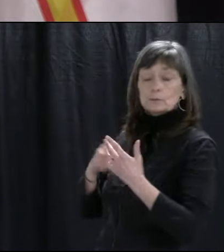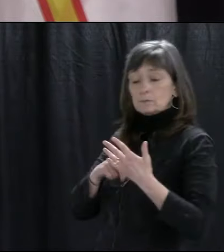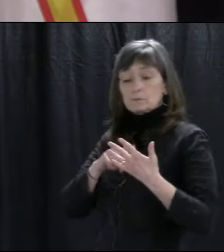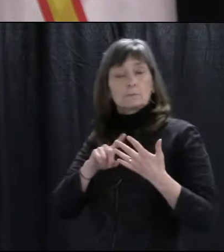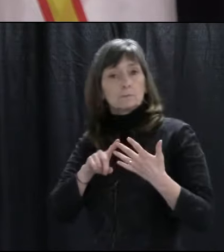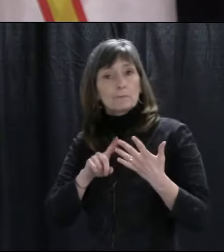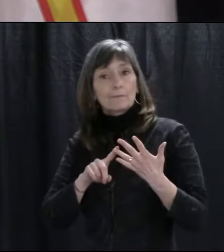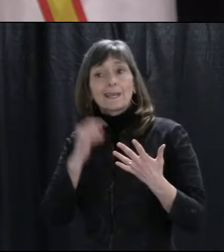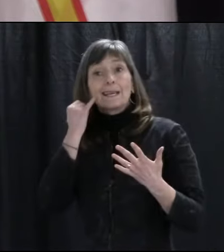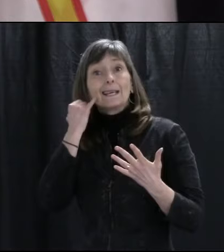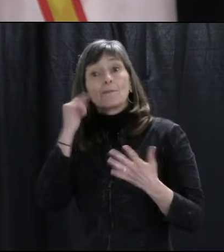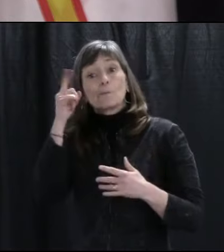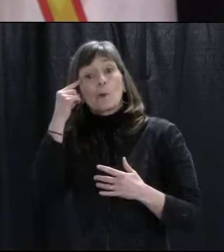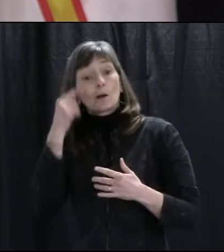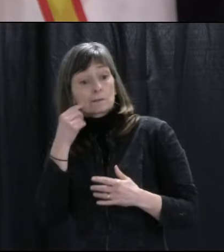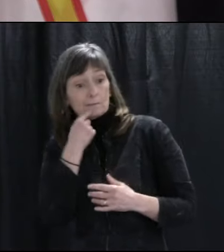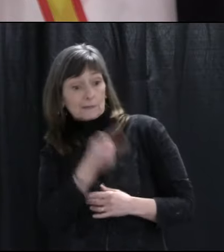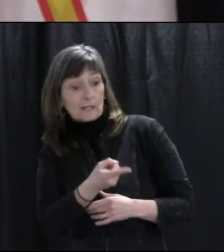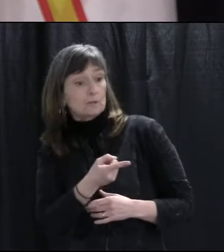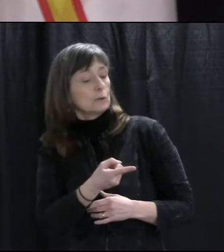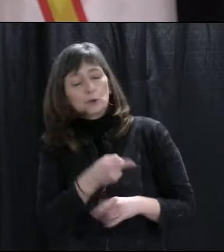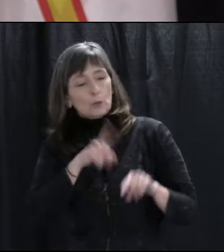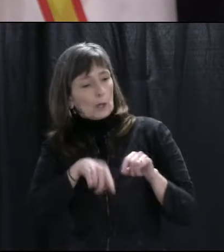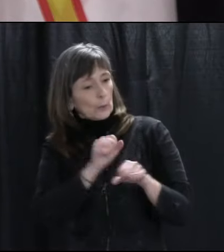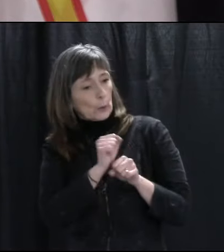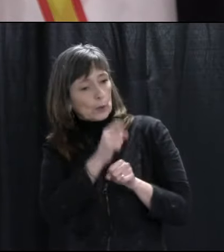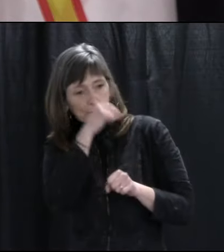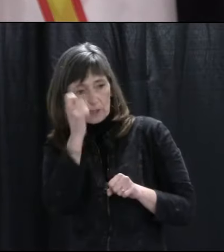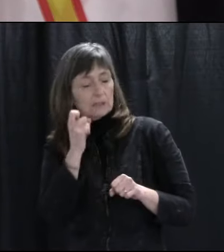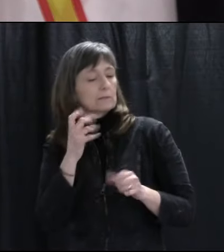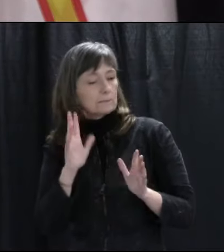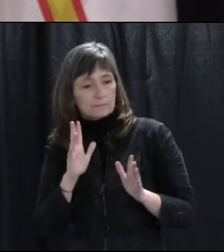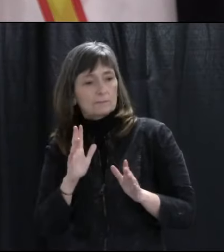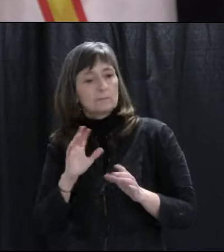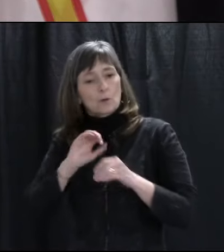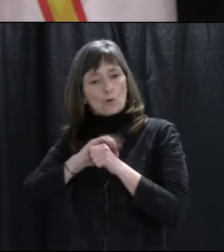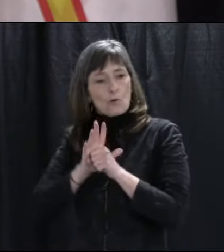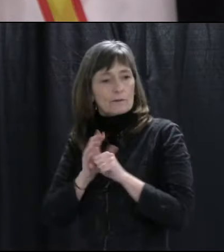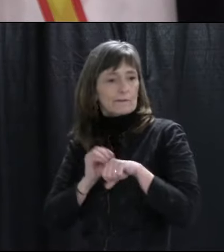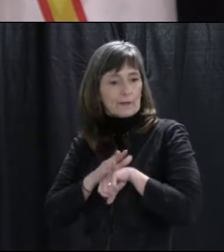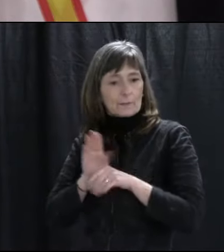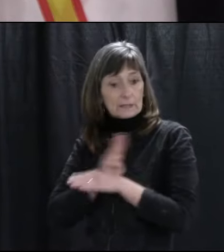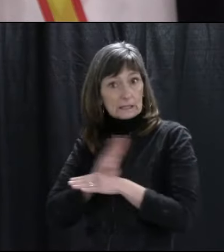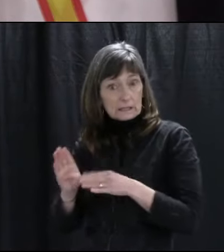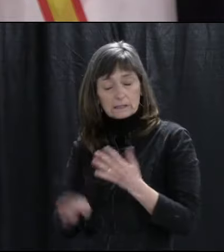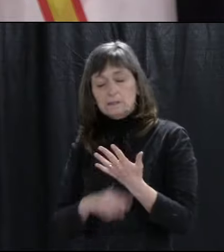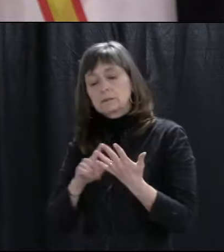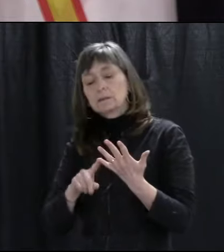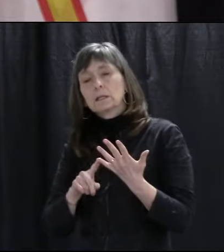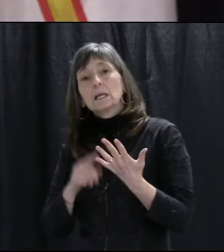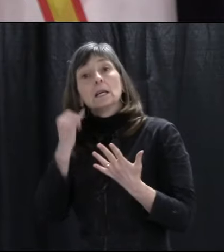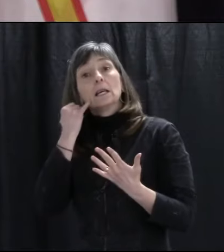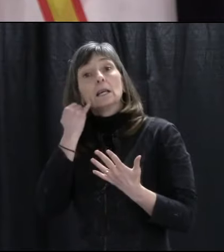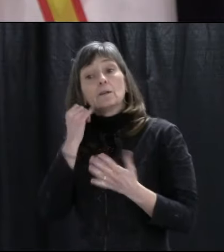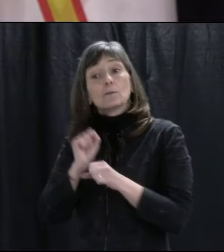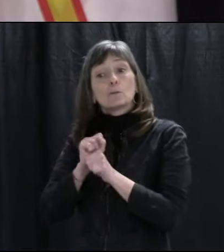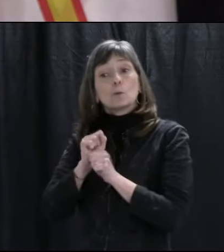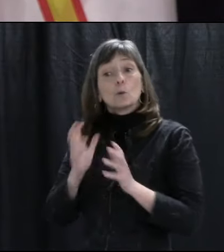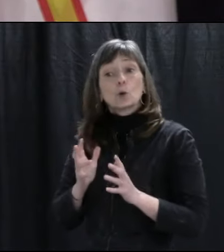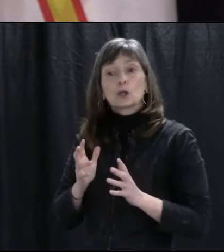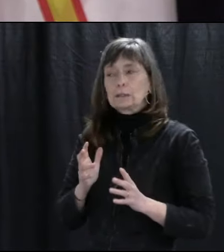the employee not to work due to COVID-19. Also, if the employee needs to provide care to